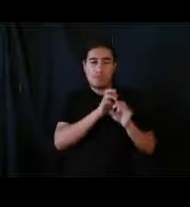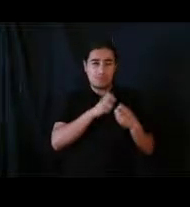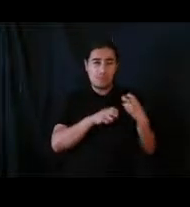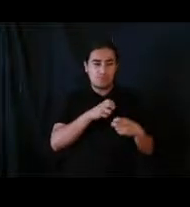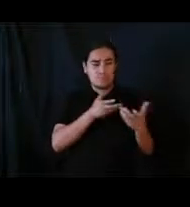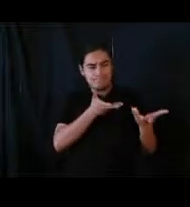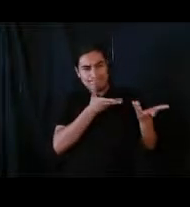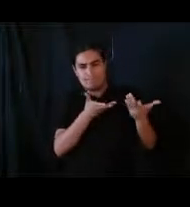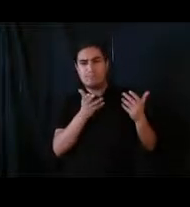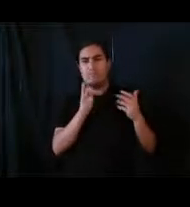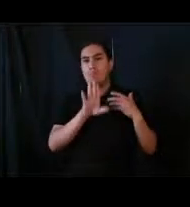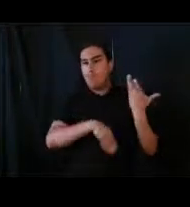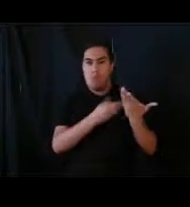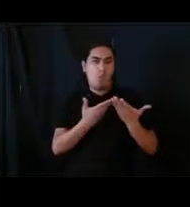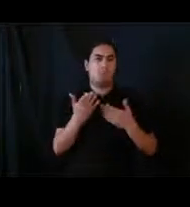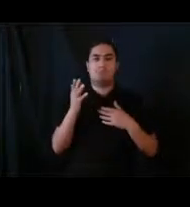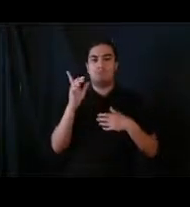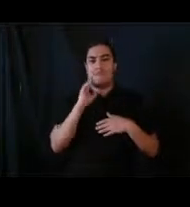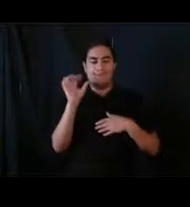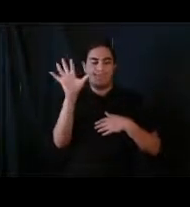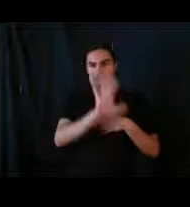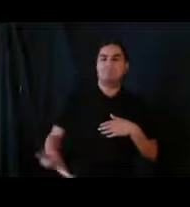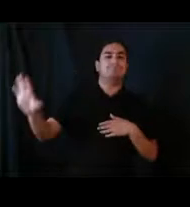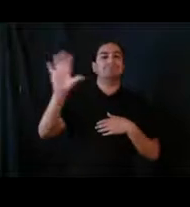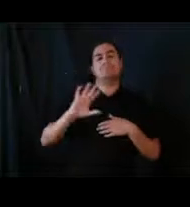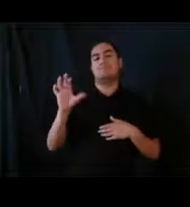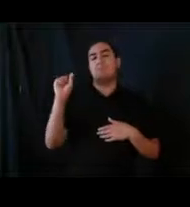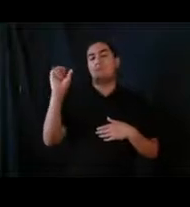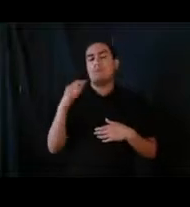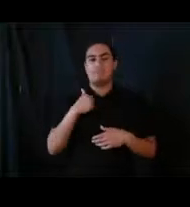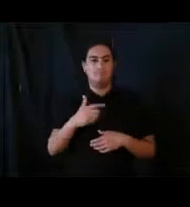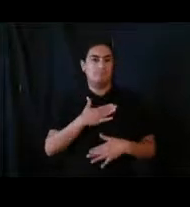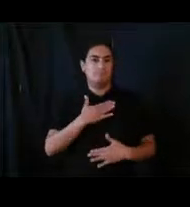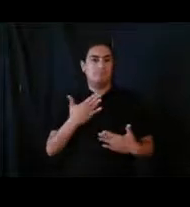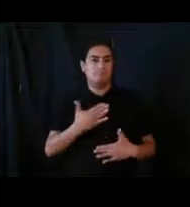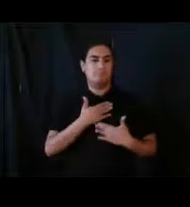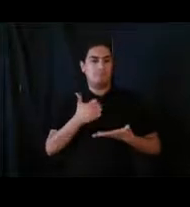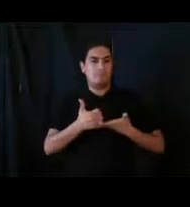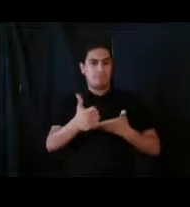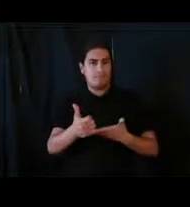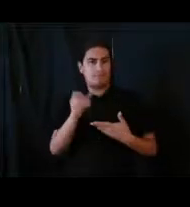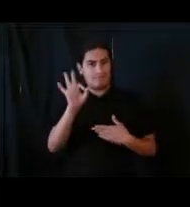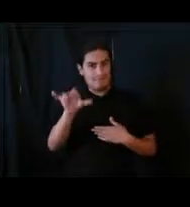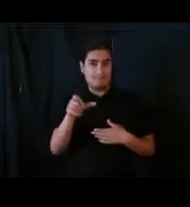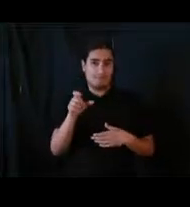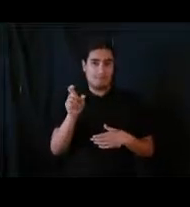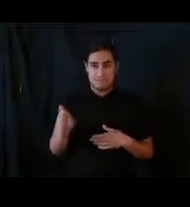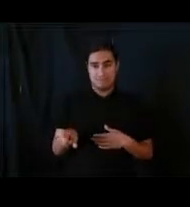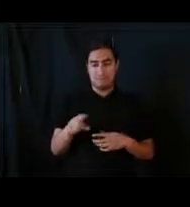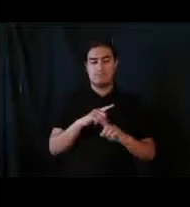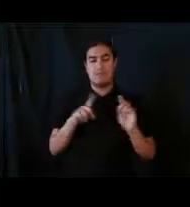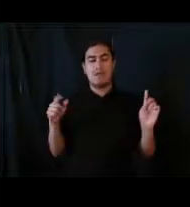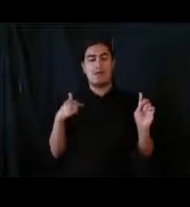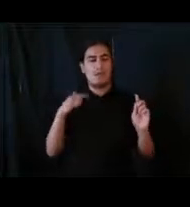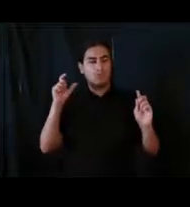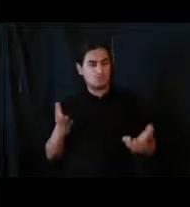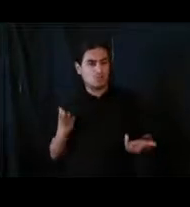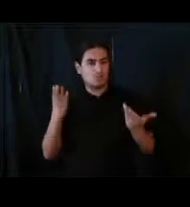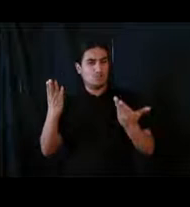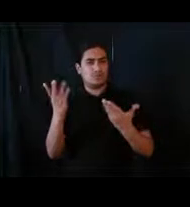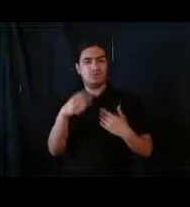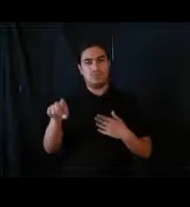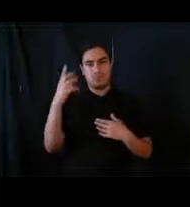california and you know i'd be happy to help if necessary but i would recommend that you